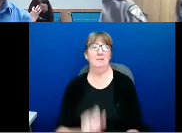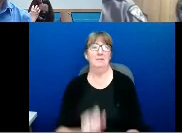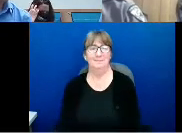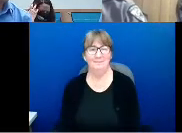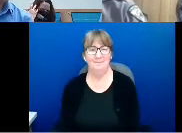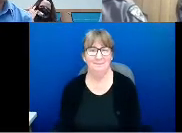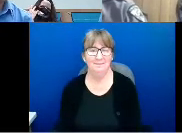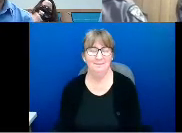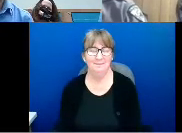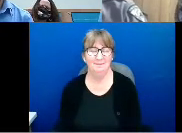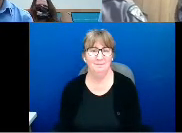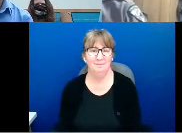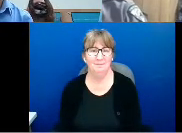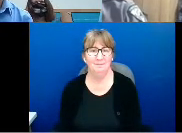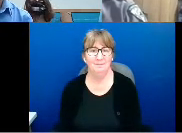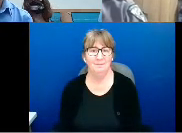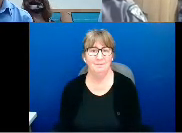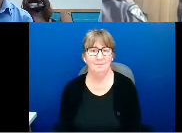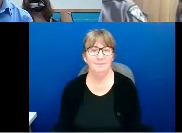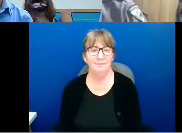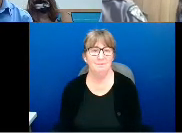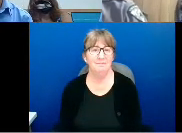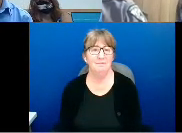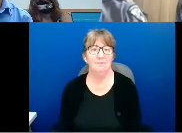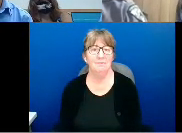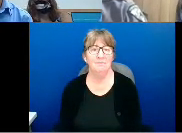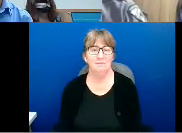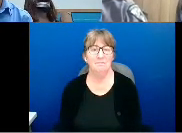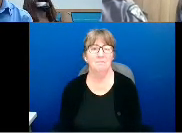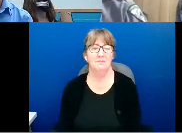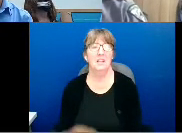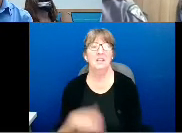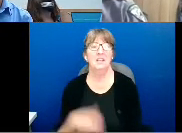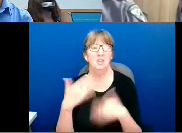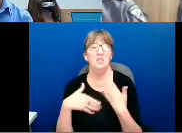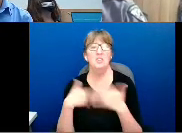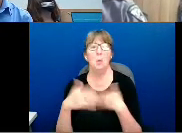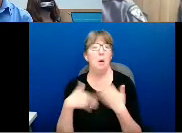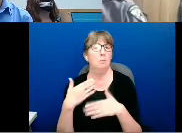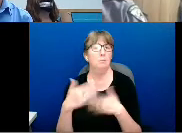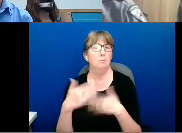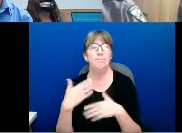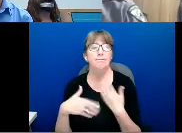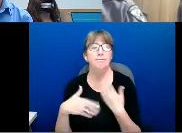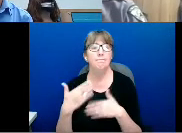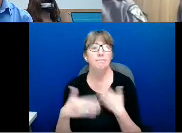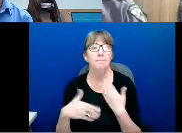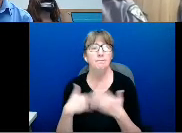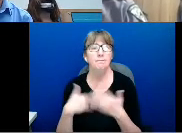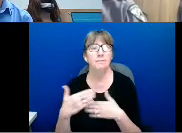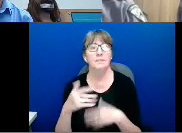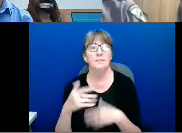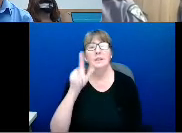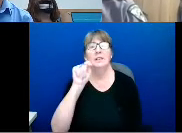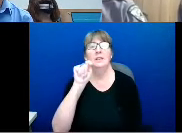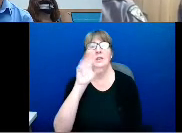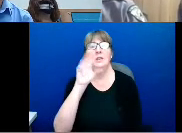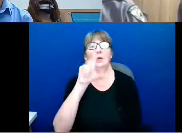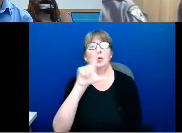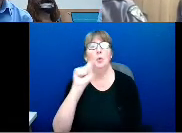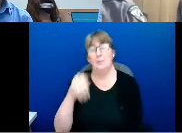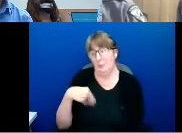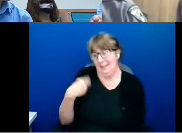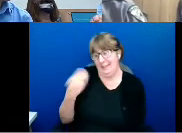Yeah, just go on through those slides pretty quick. We tried to put the tools in their hand and teach them how to use